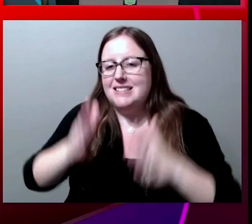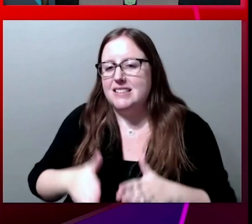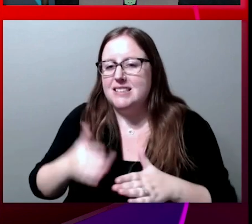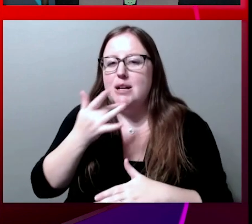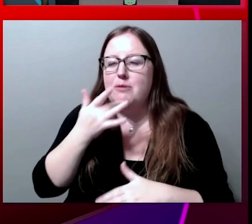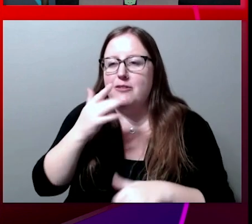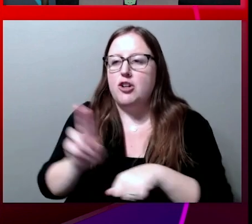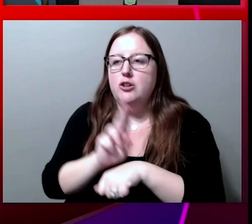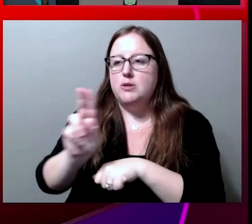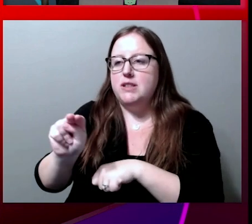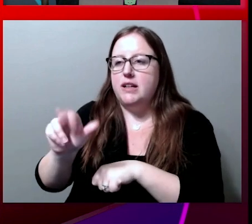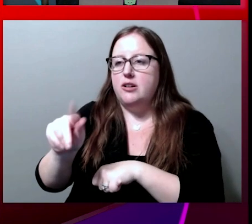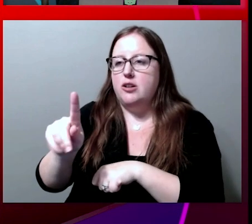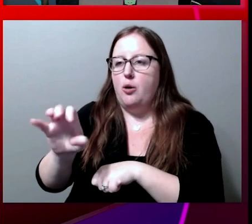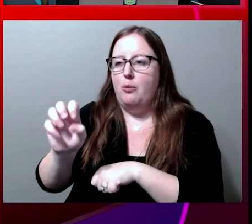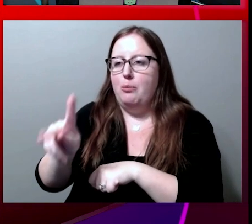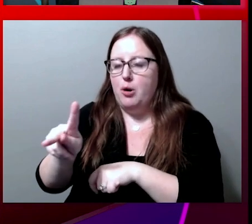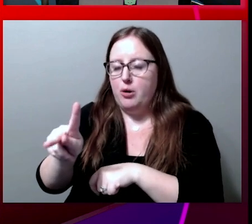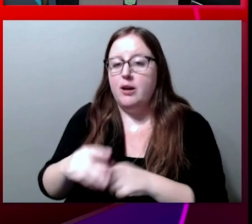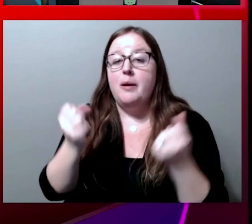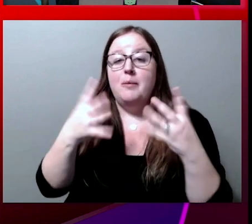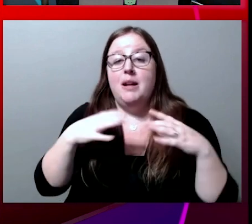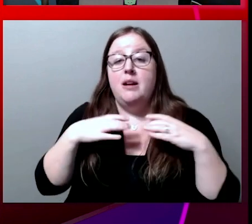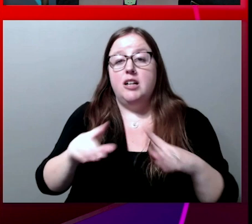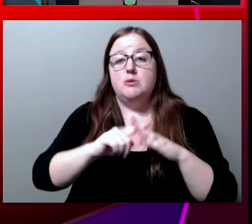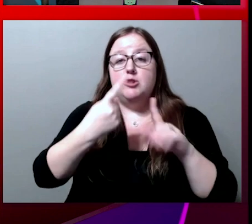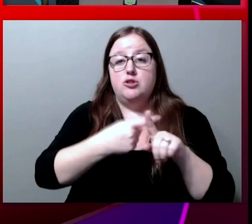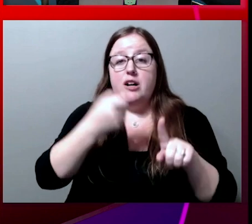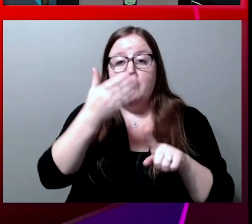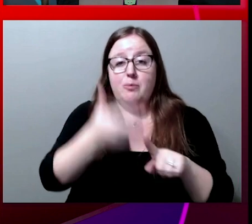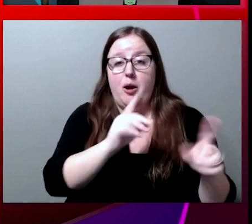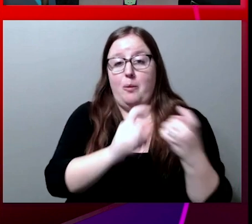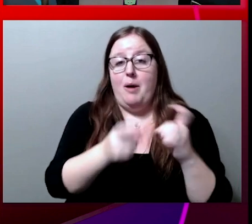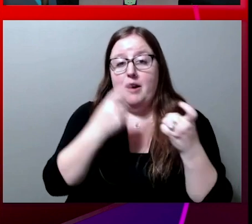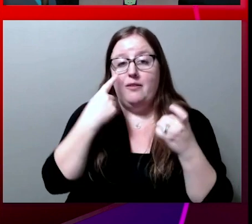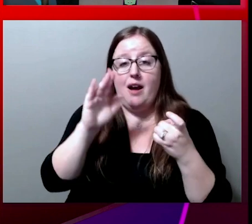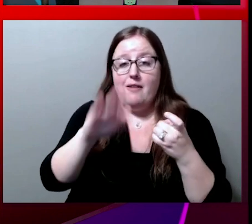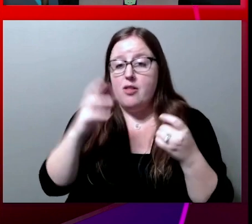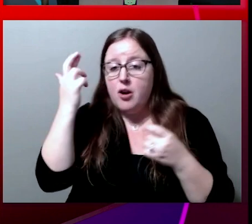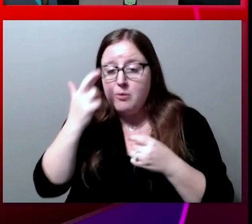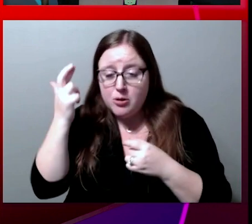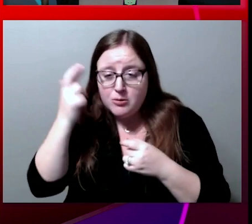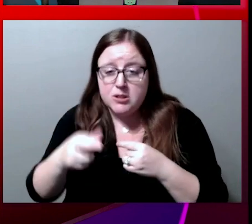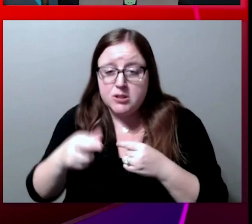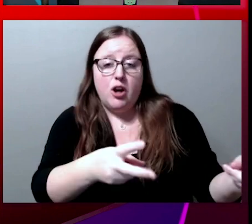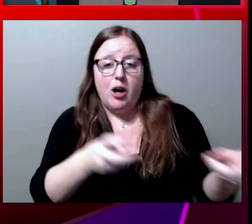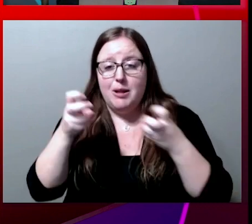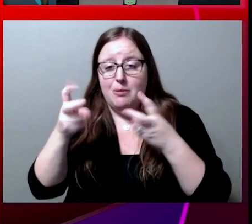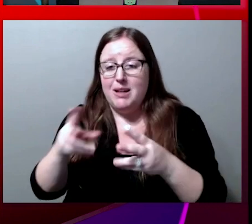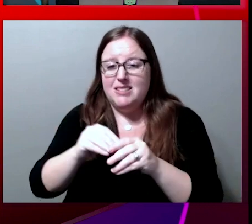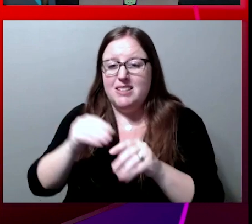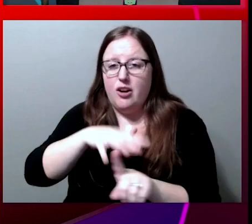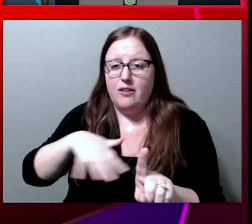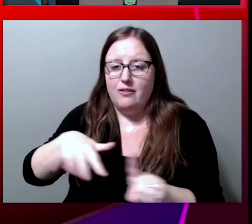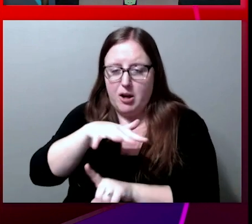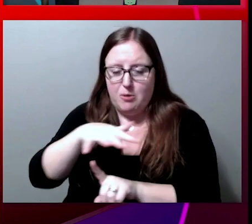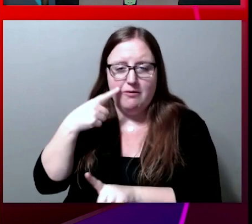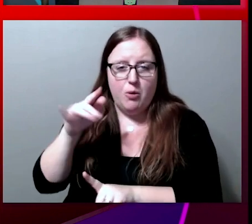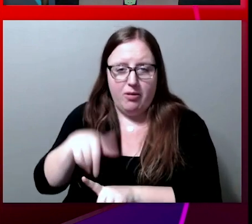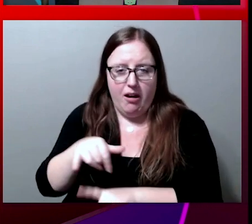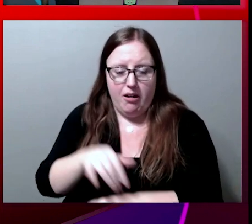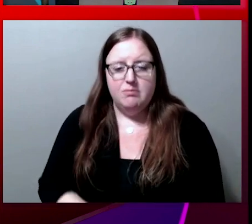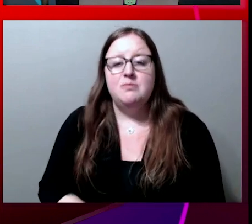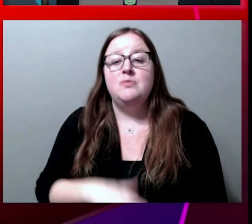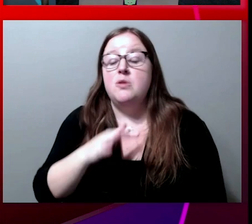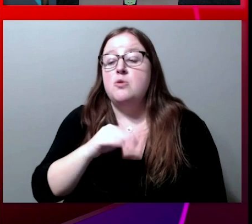notebook. And a lot of customers start from here and then modify for their purpose or copy paste into their own environment to make it happen. Now let's assume